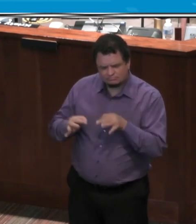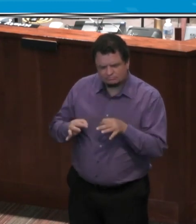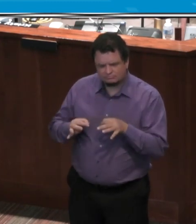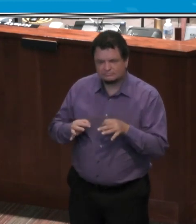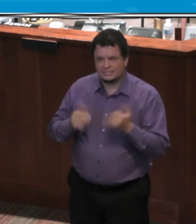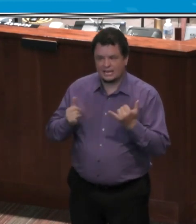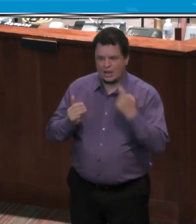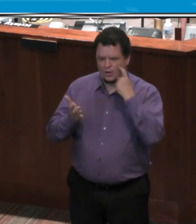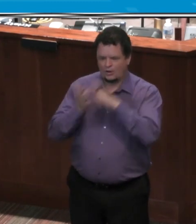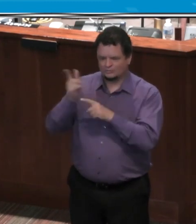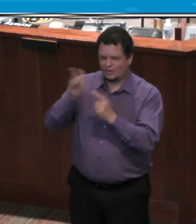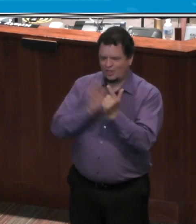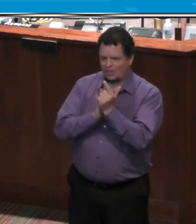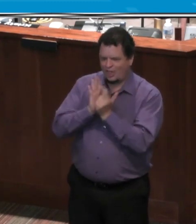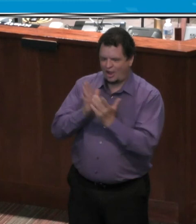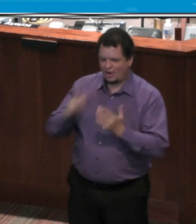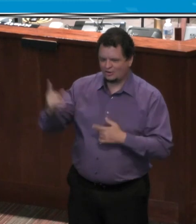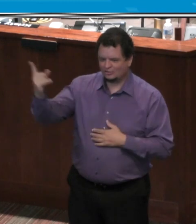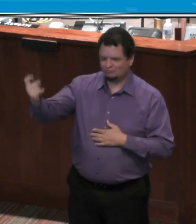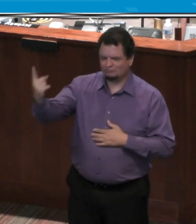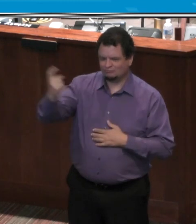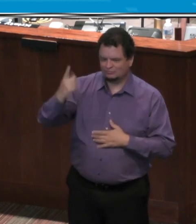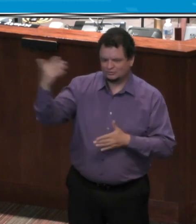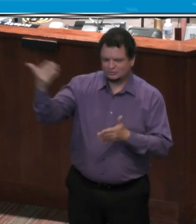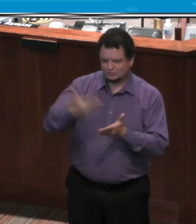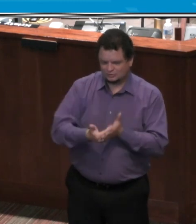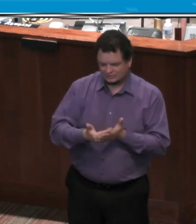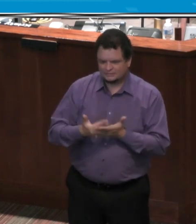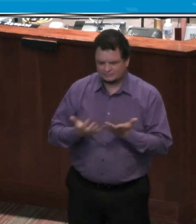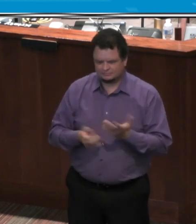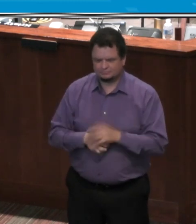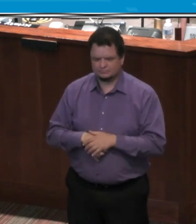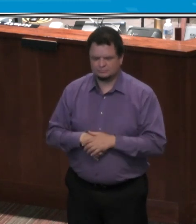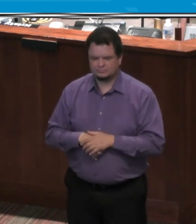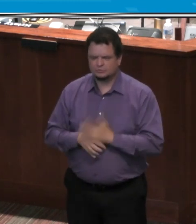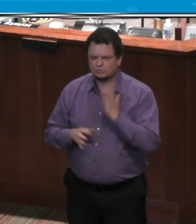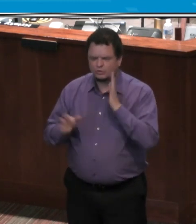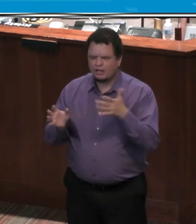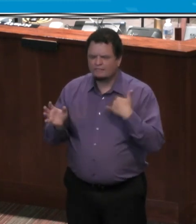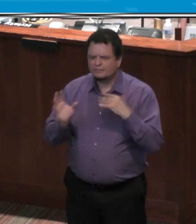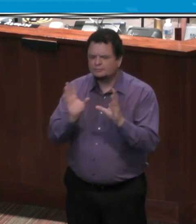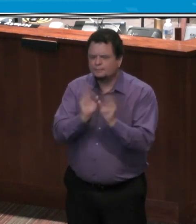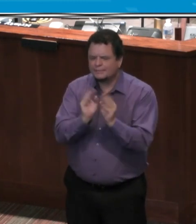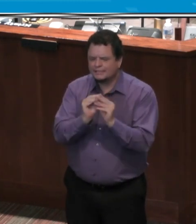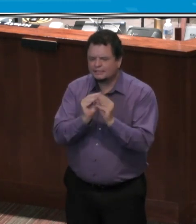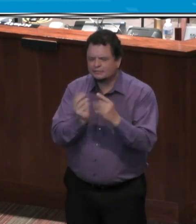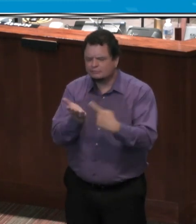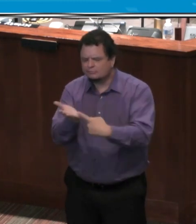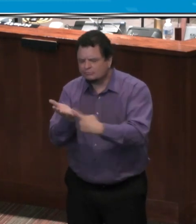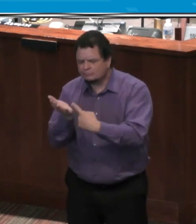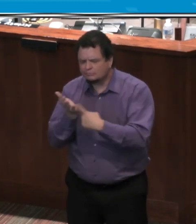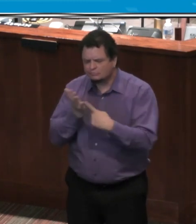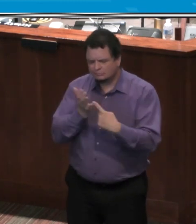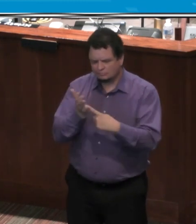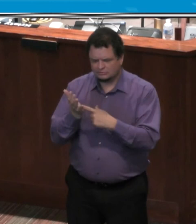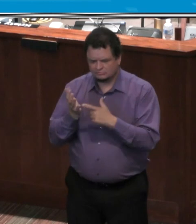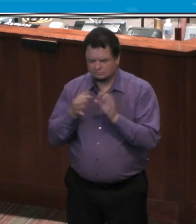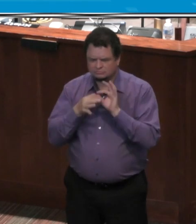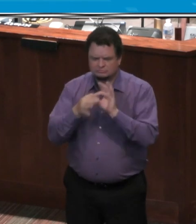Executive session is pursuant to Colorado Statute